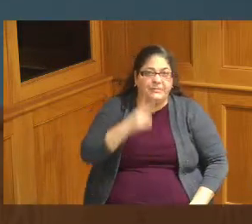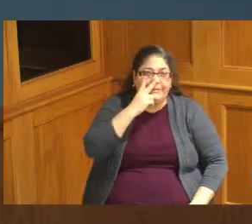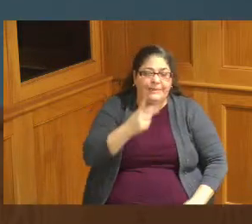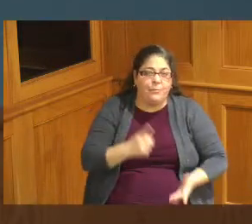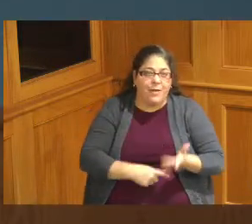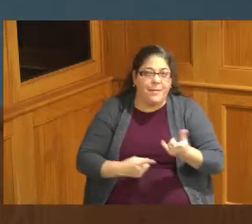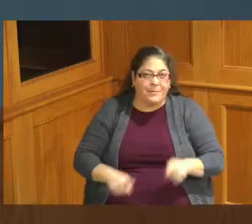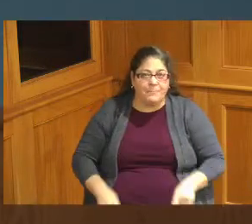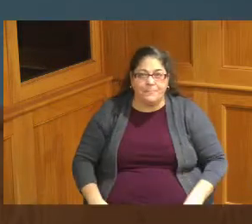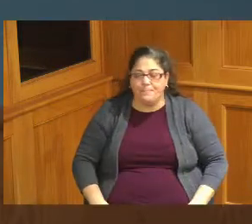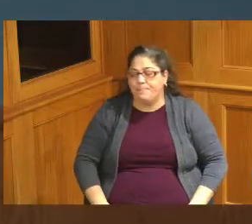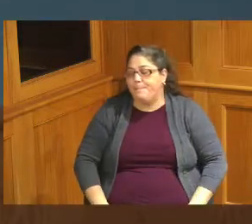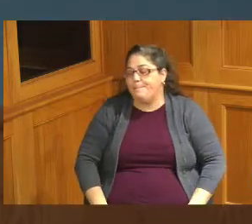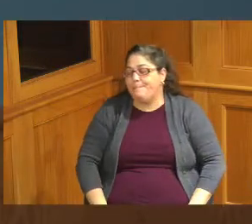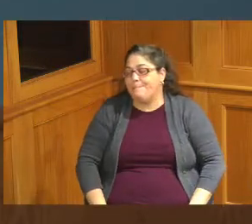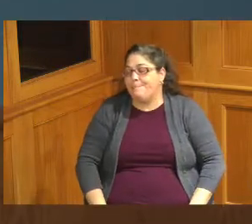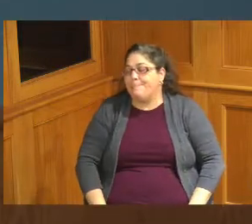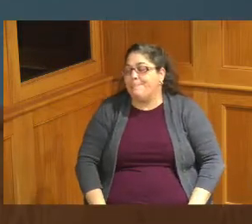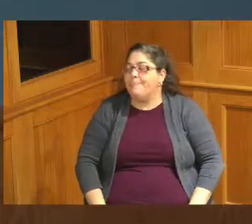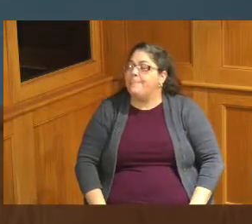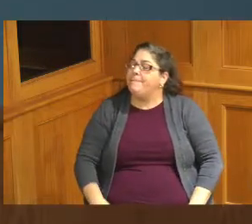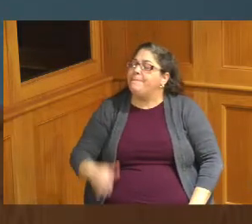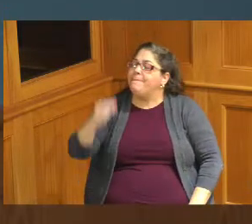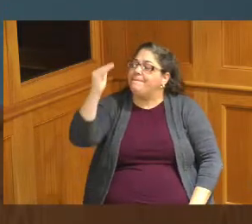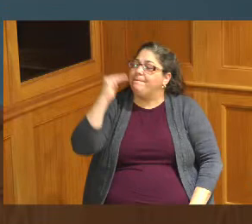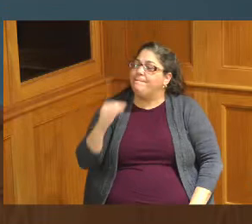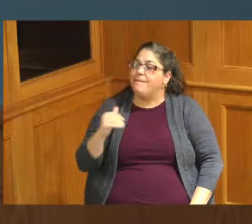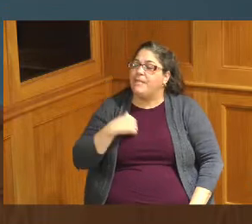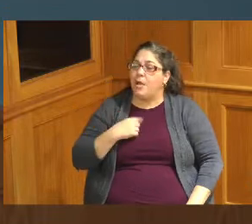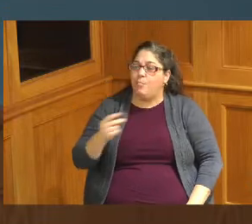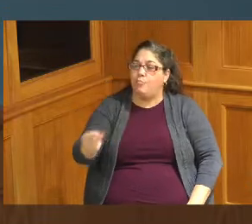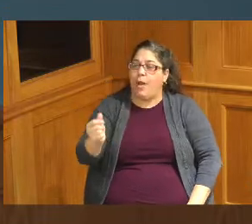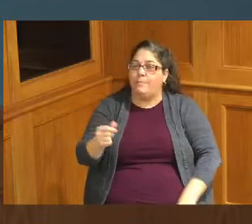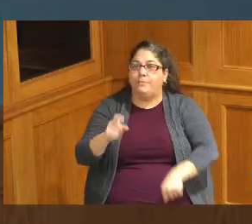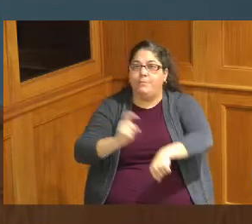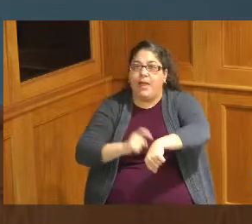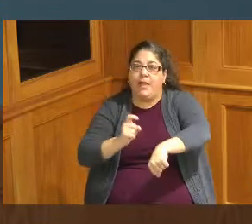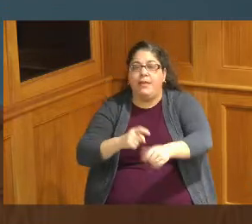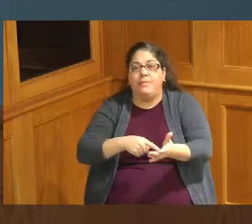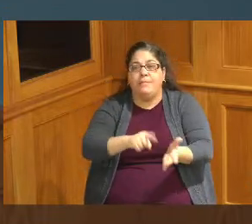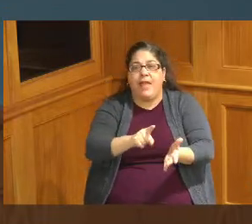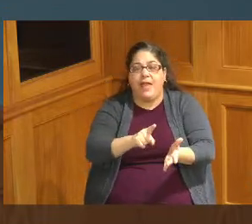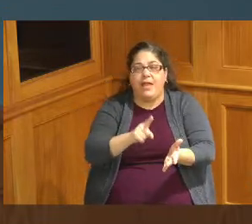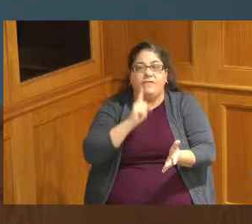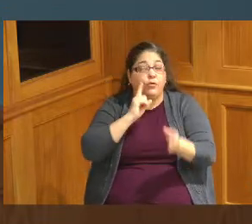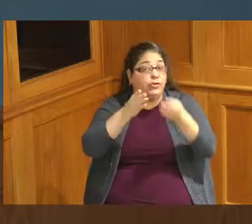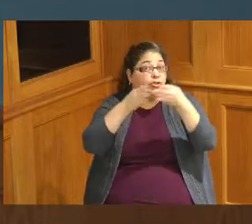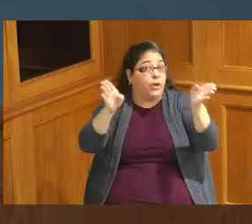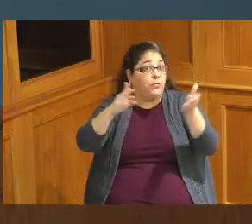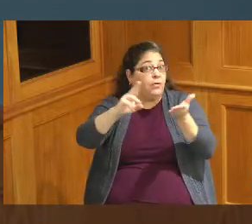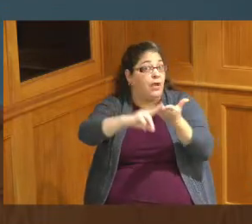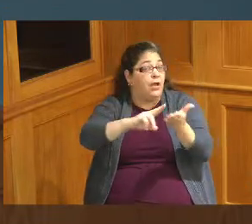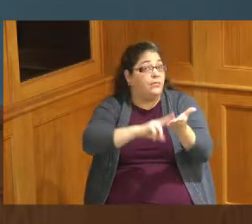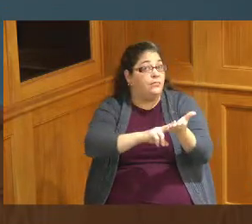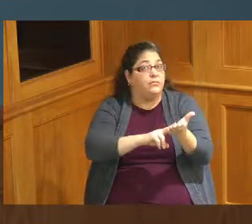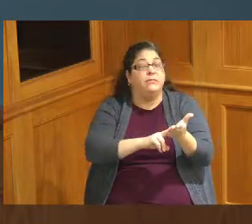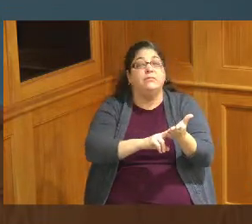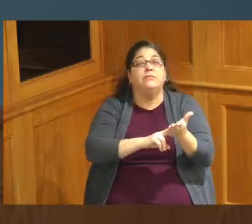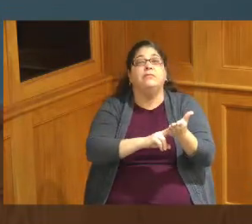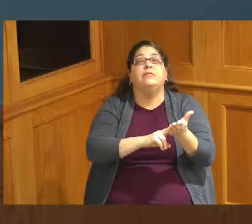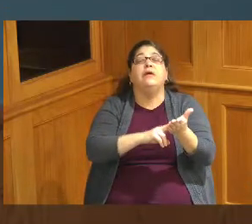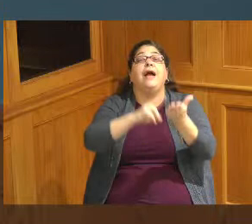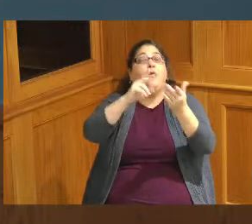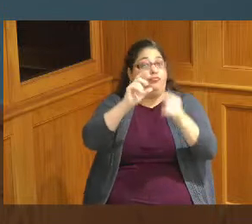on the prompt pay piece, but that's prompt pay for a general contractor to the subs,